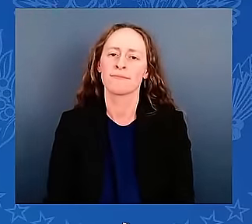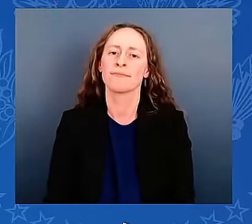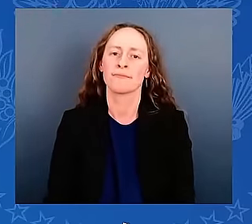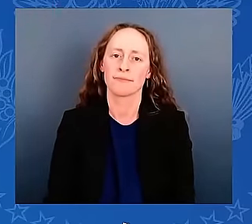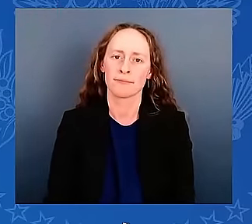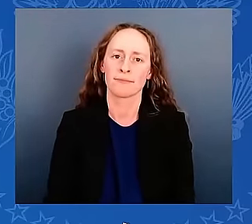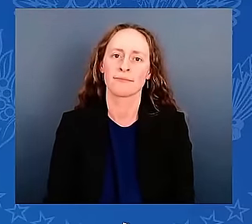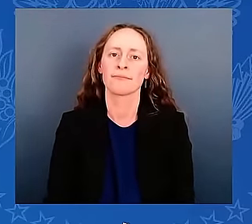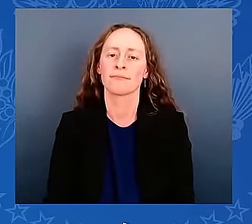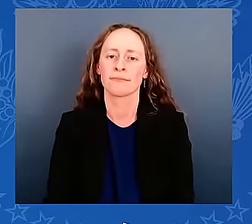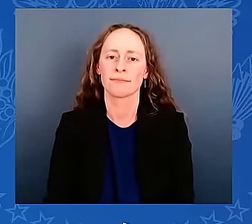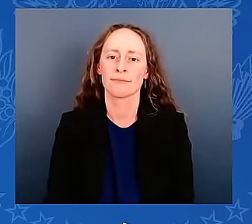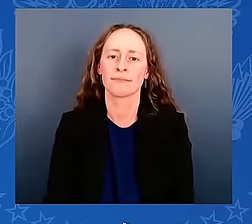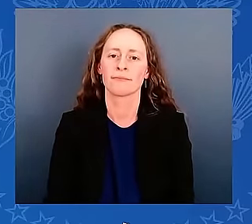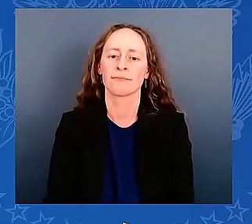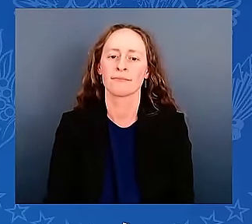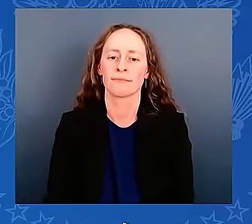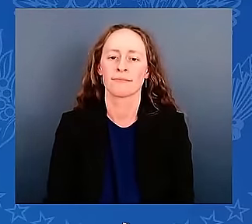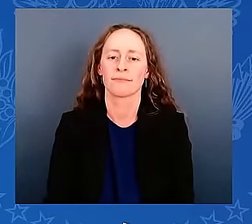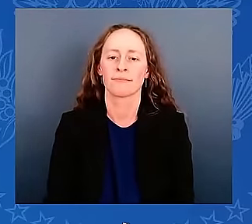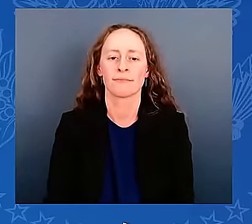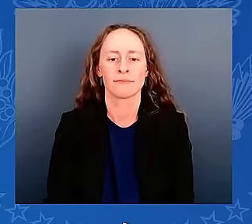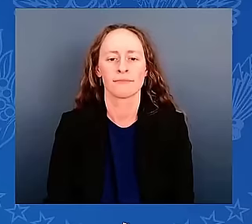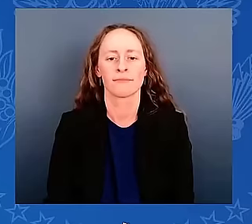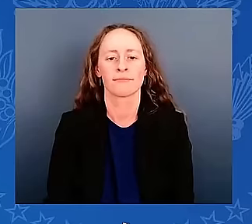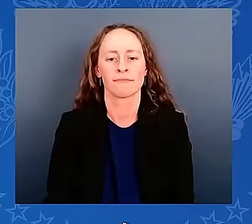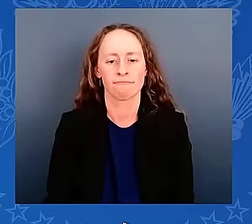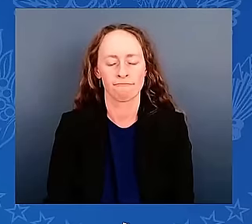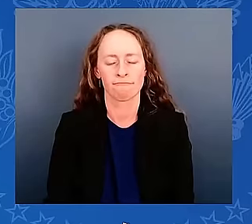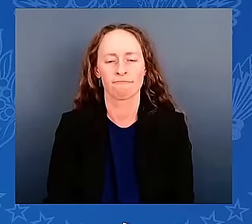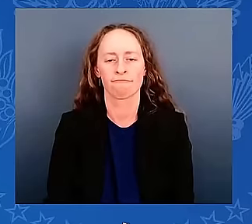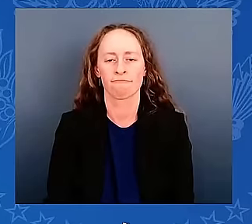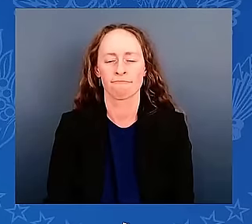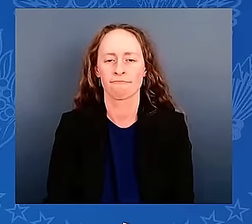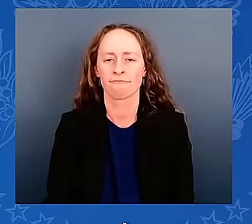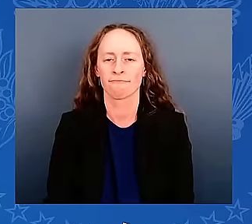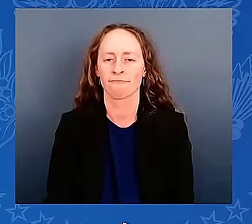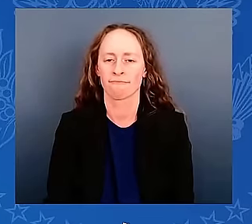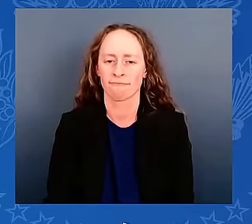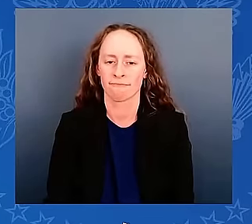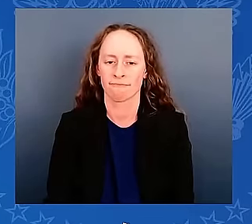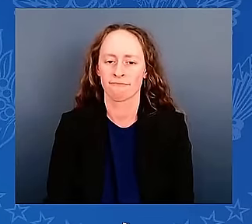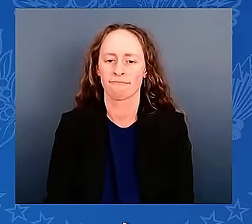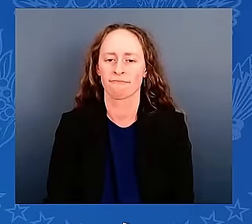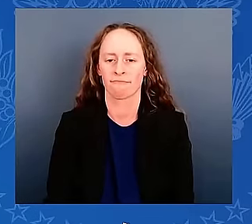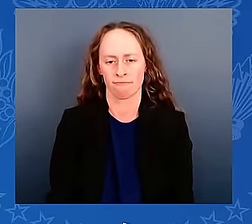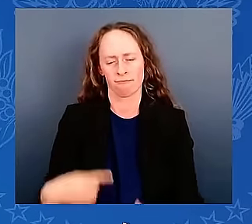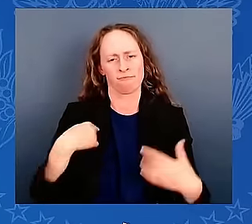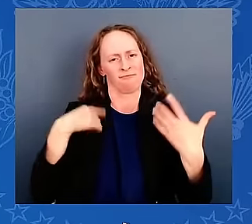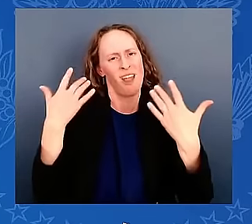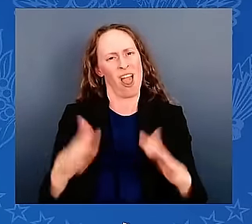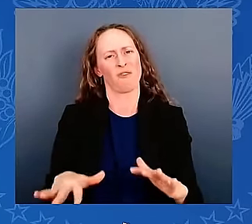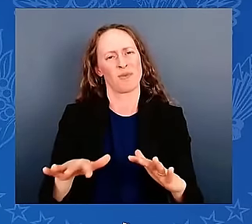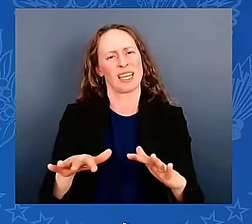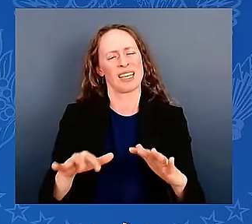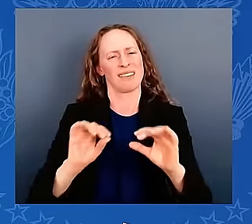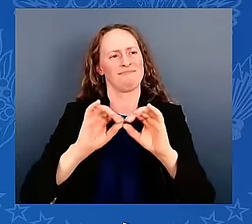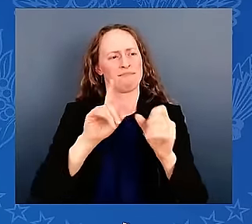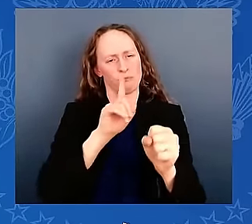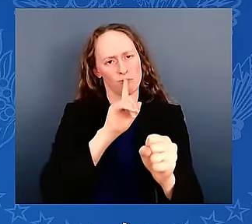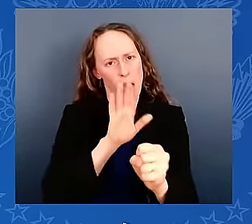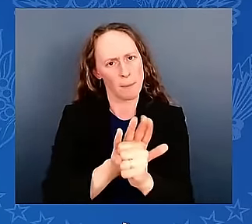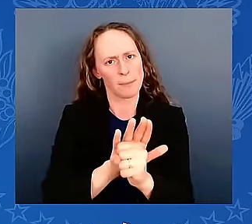And I promised myself, and I promised America, that my administration would look like